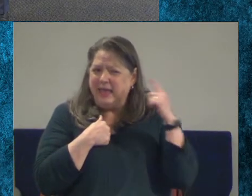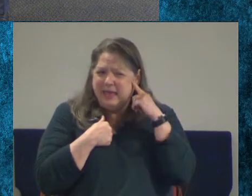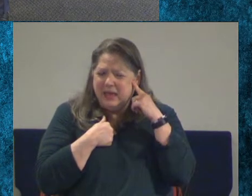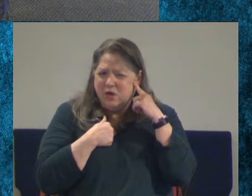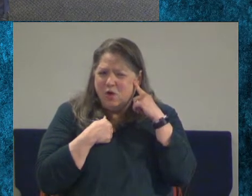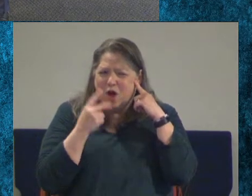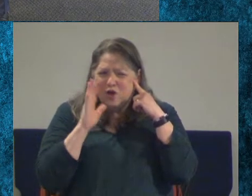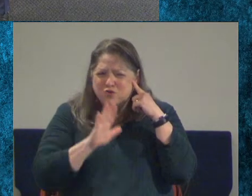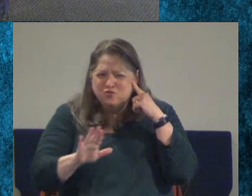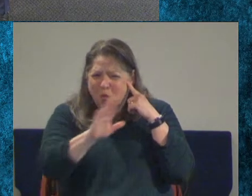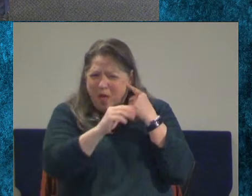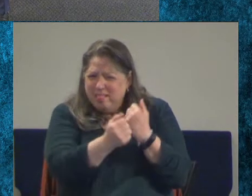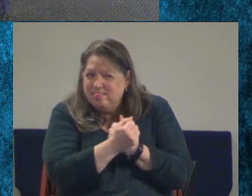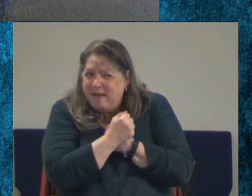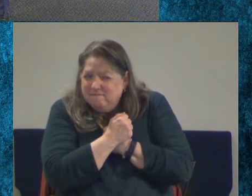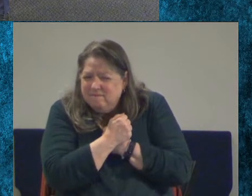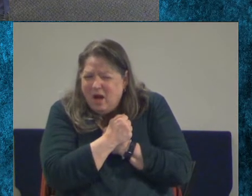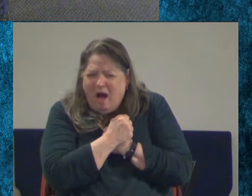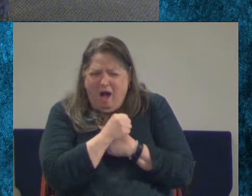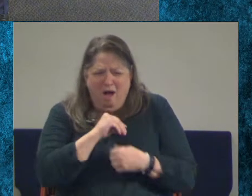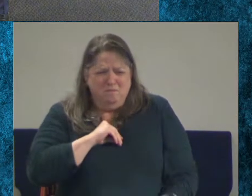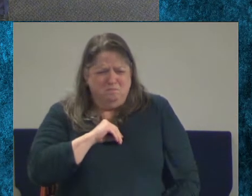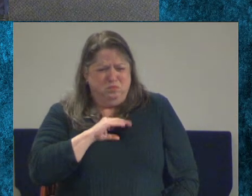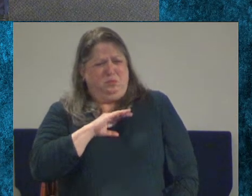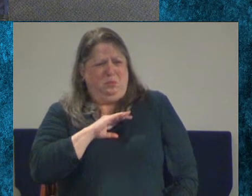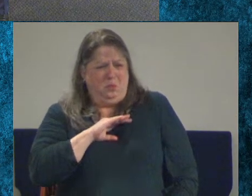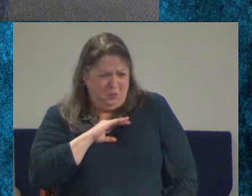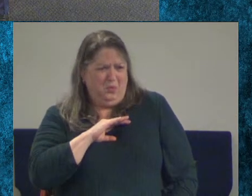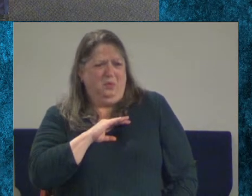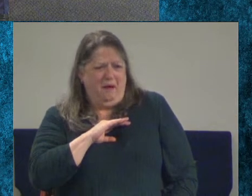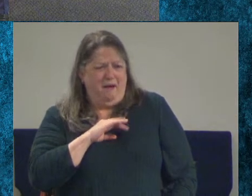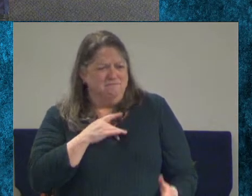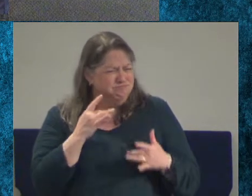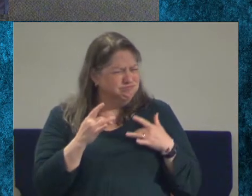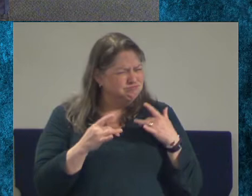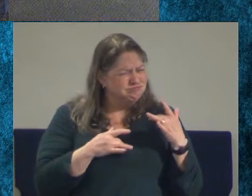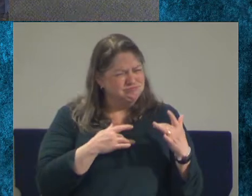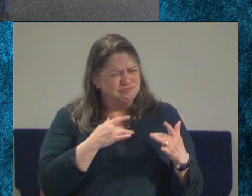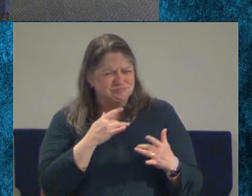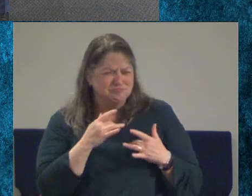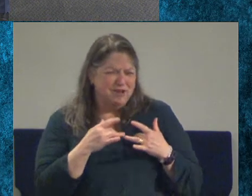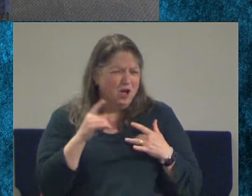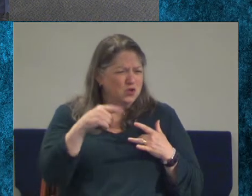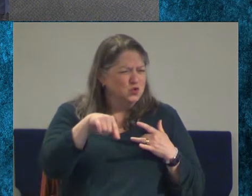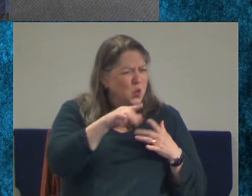my brother, because the hearts of the saints have been refreshed through you.